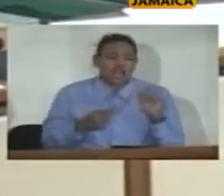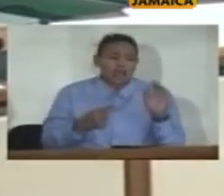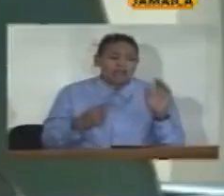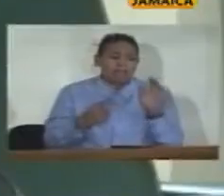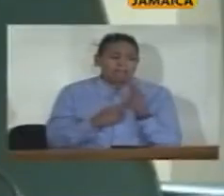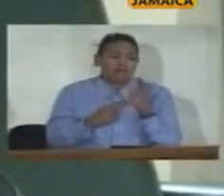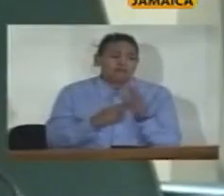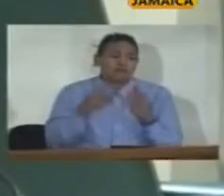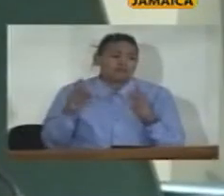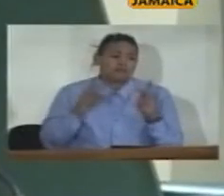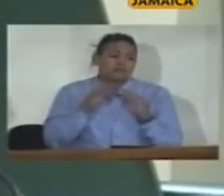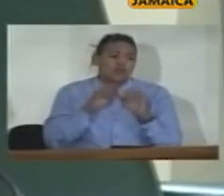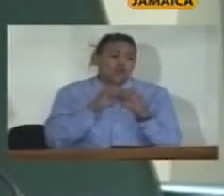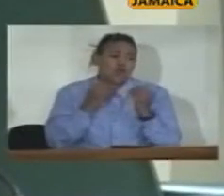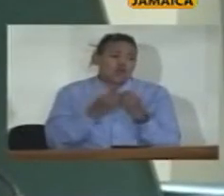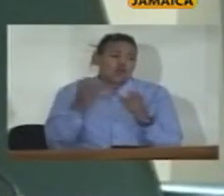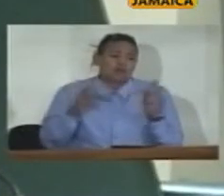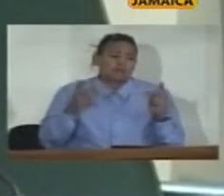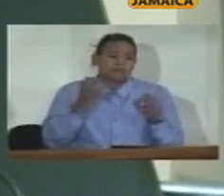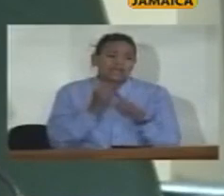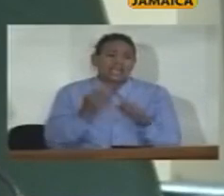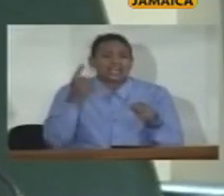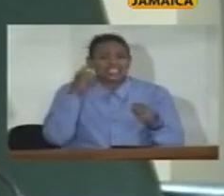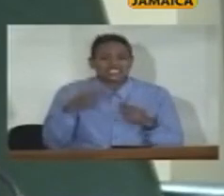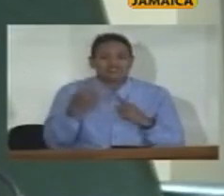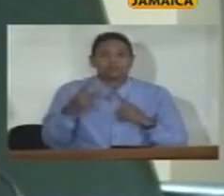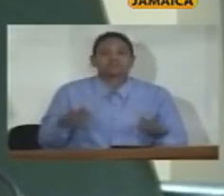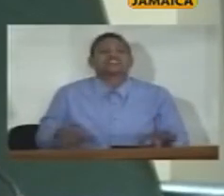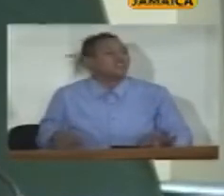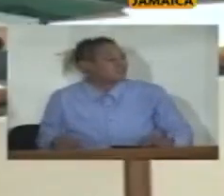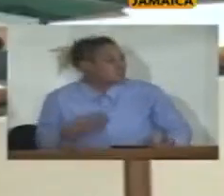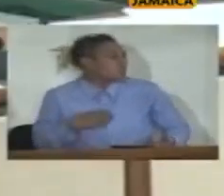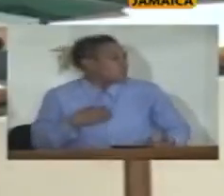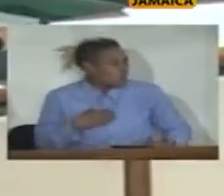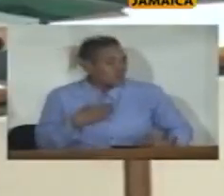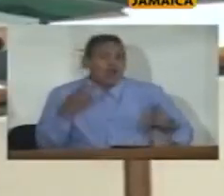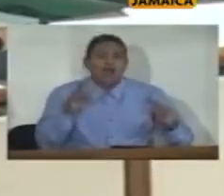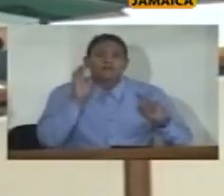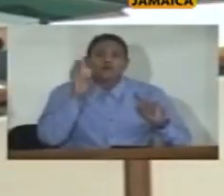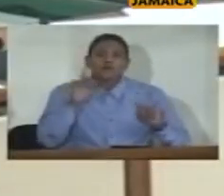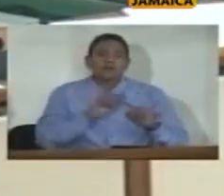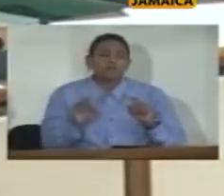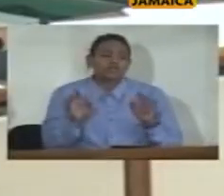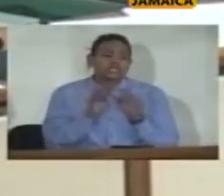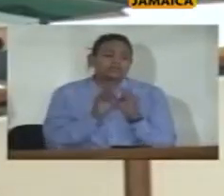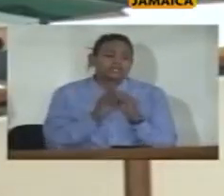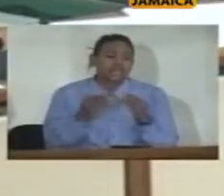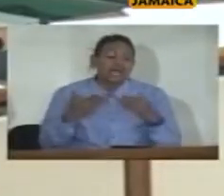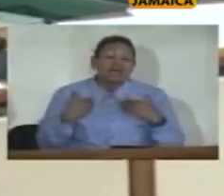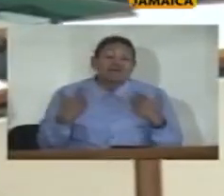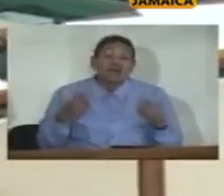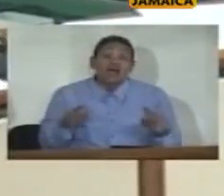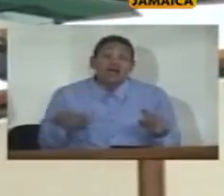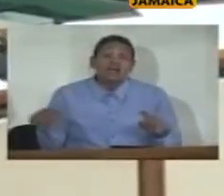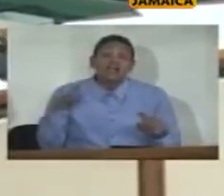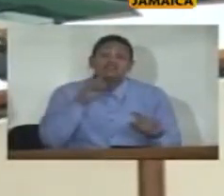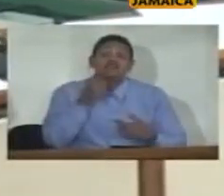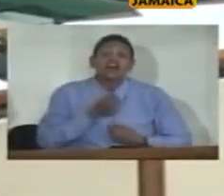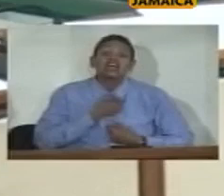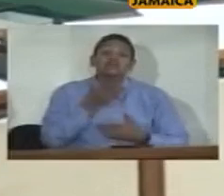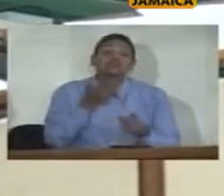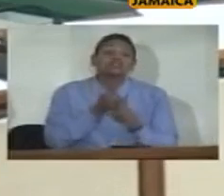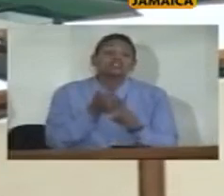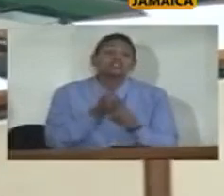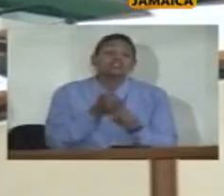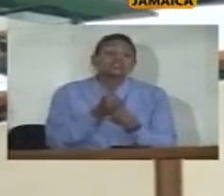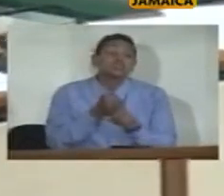an organization. Of course you're going to get disagreement. But in the meetings I've had, they have expressed themselves and been free